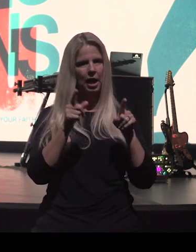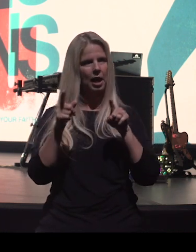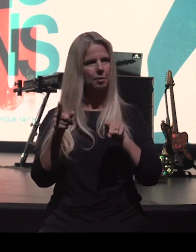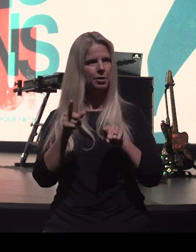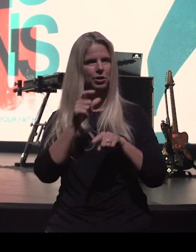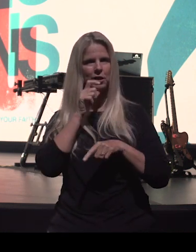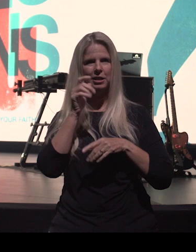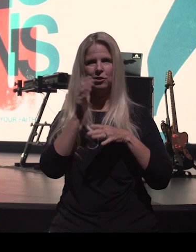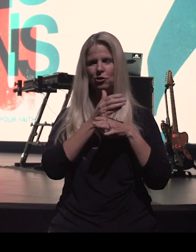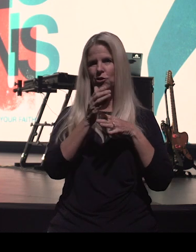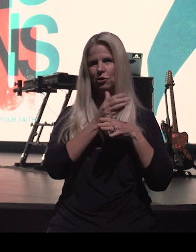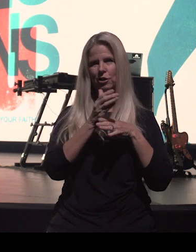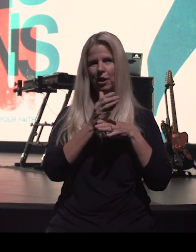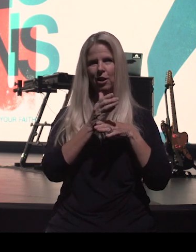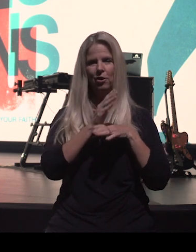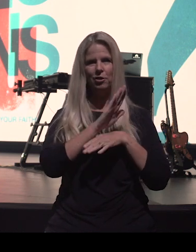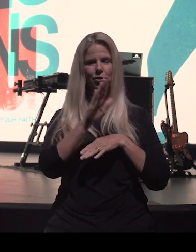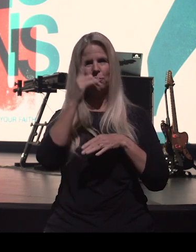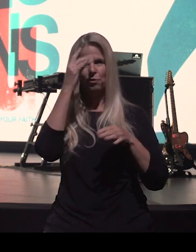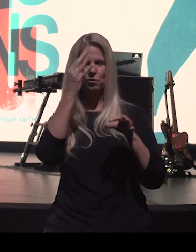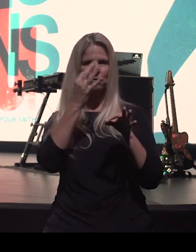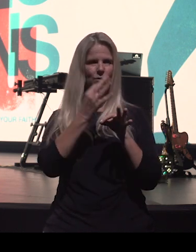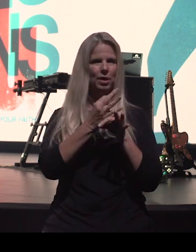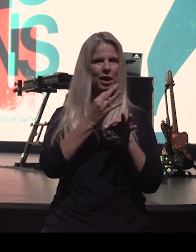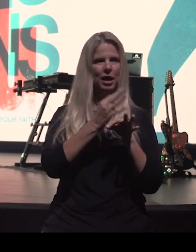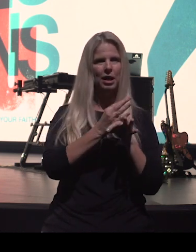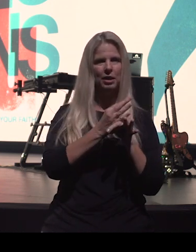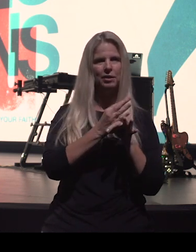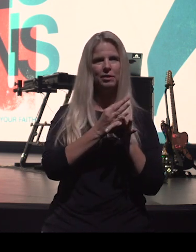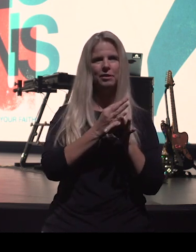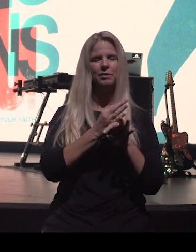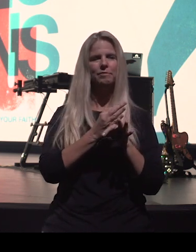I mean, you're not sharing your faith. You're living your life.